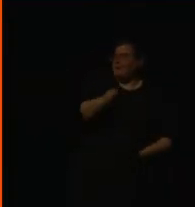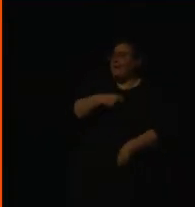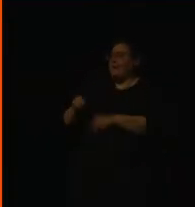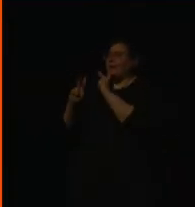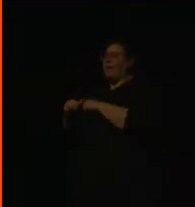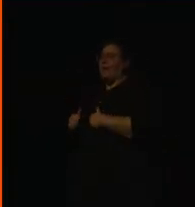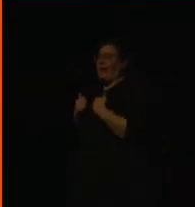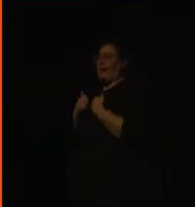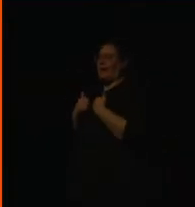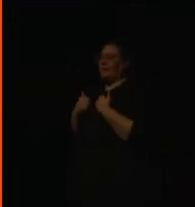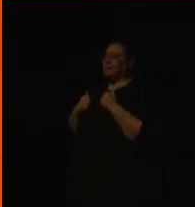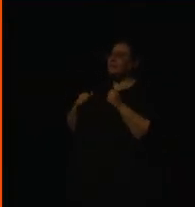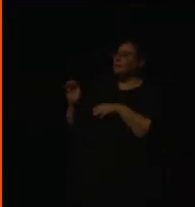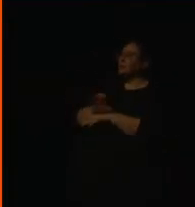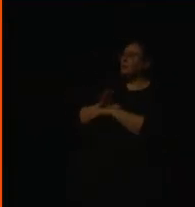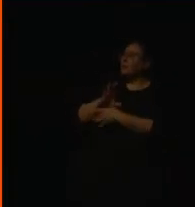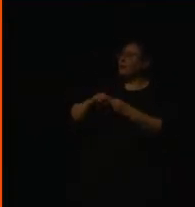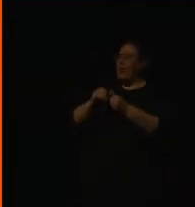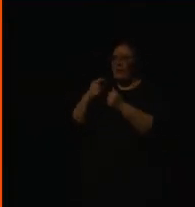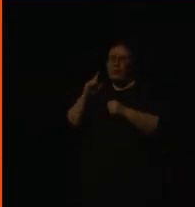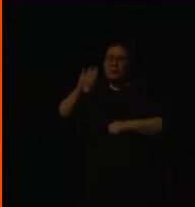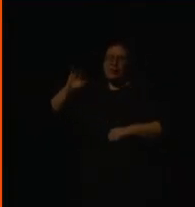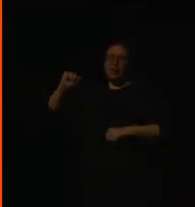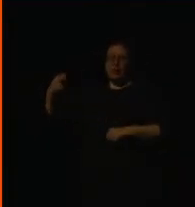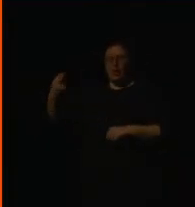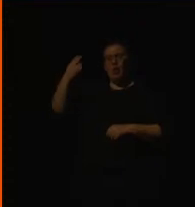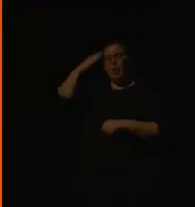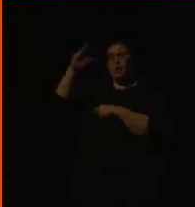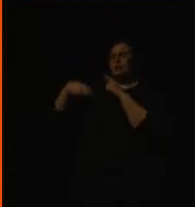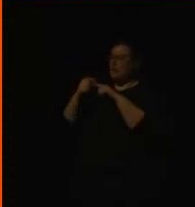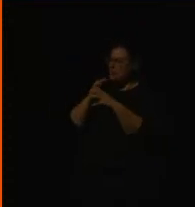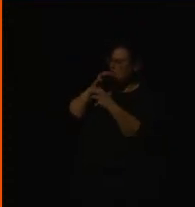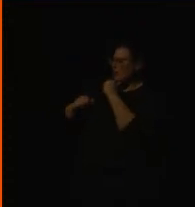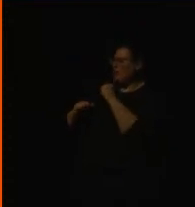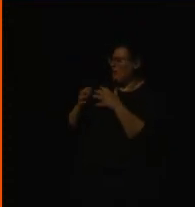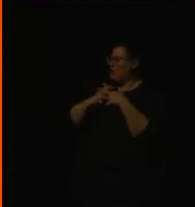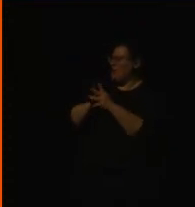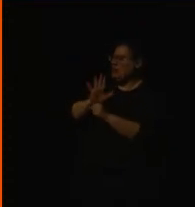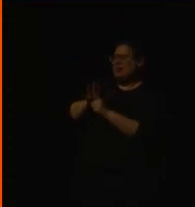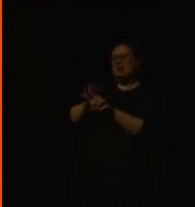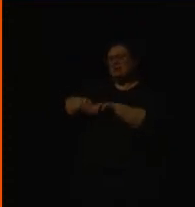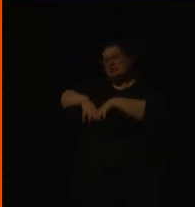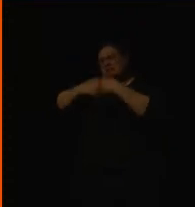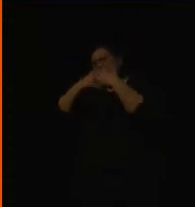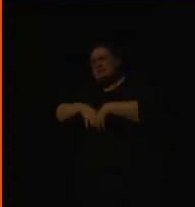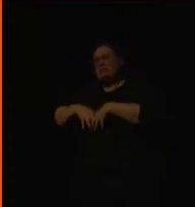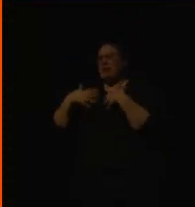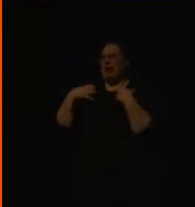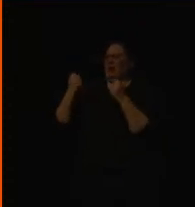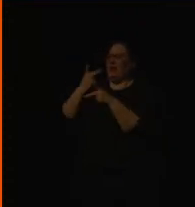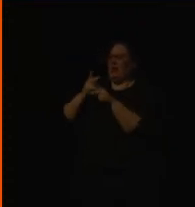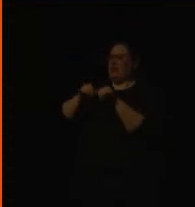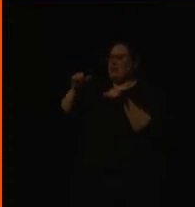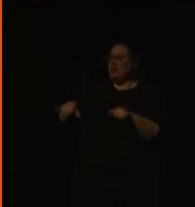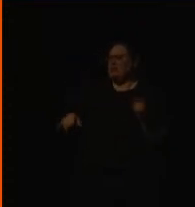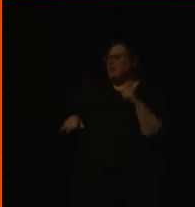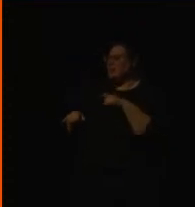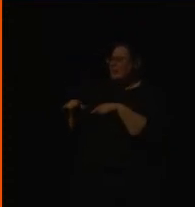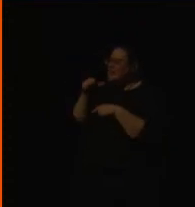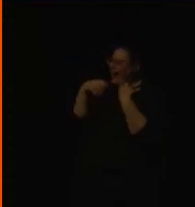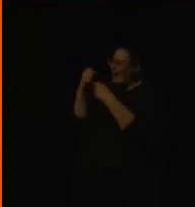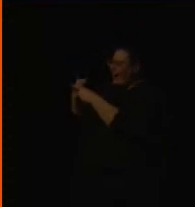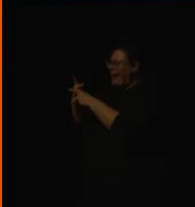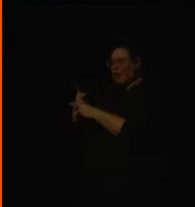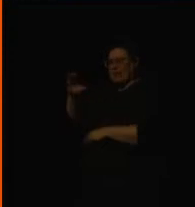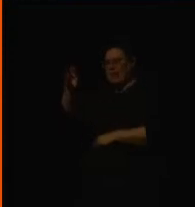at Be a Hero knows firsthand the cruelty of America's broken healthcare system. It isn't healthcare, it's CEO care.